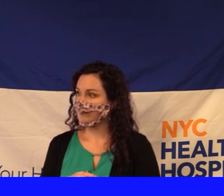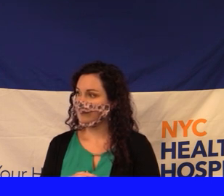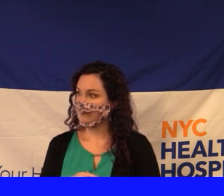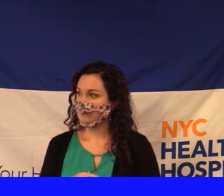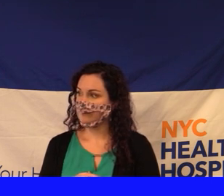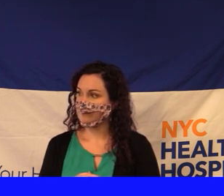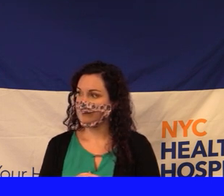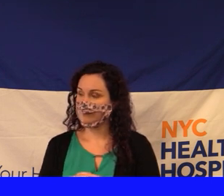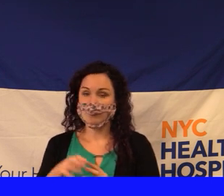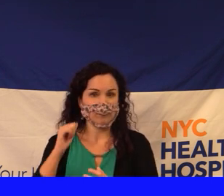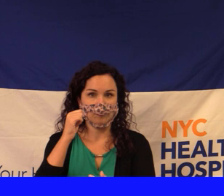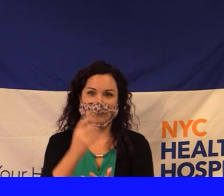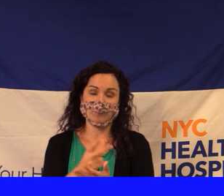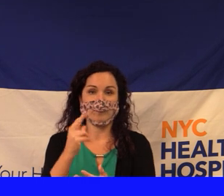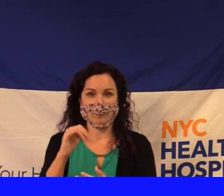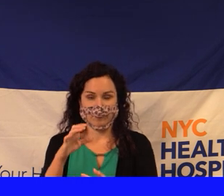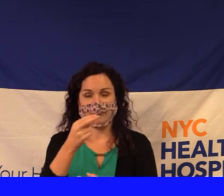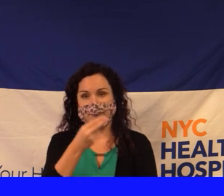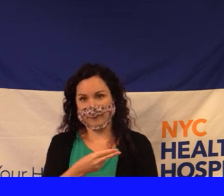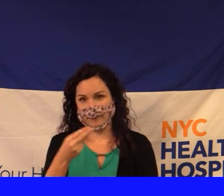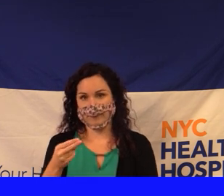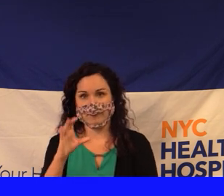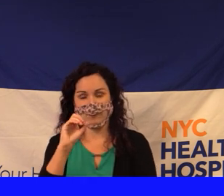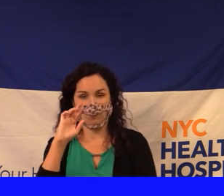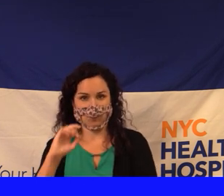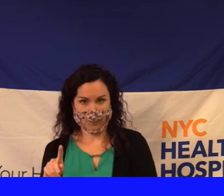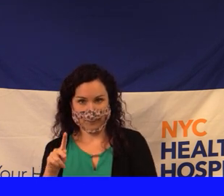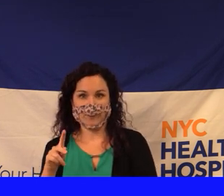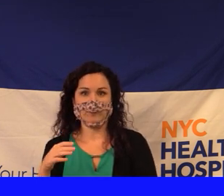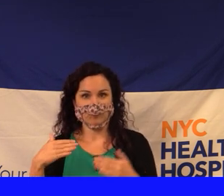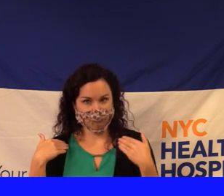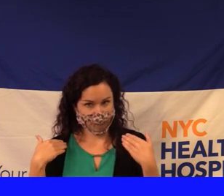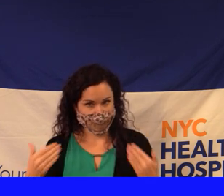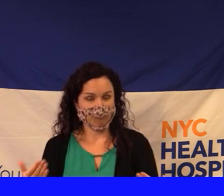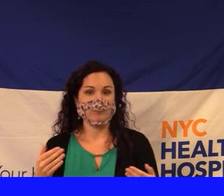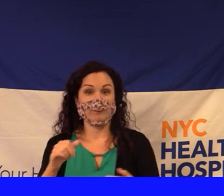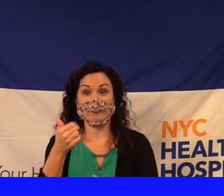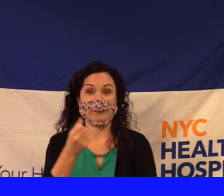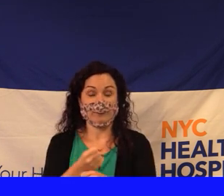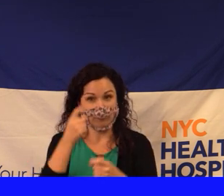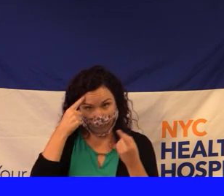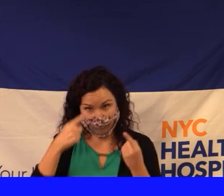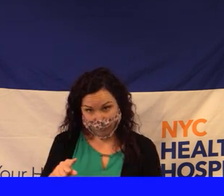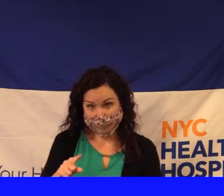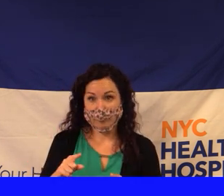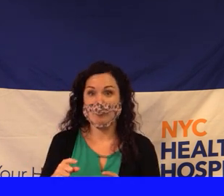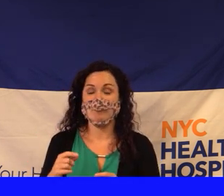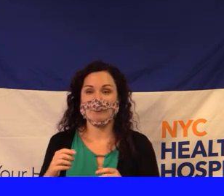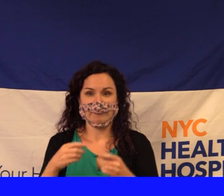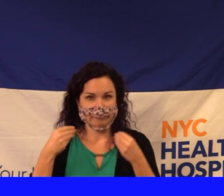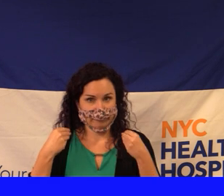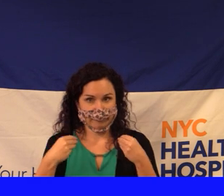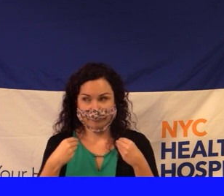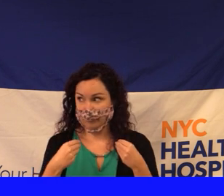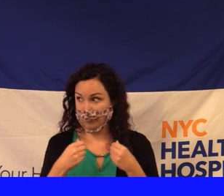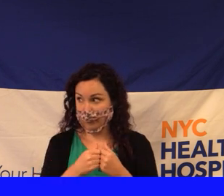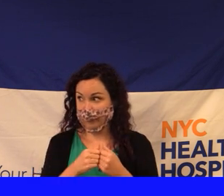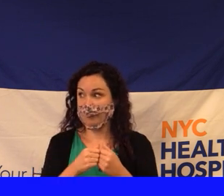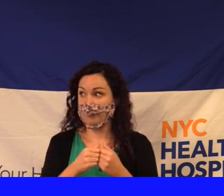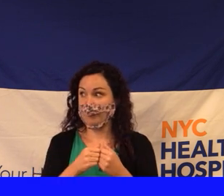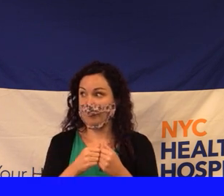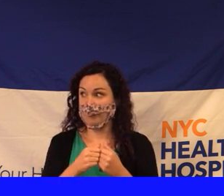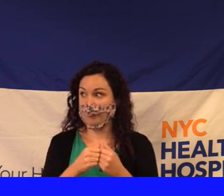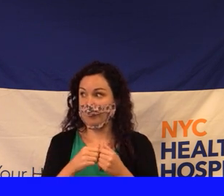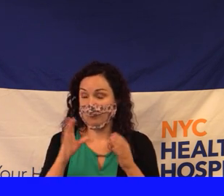Yes, this is authorizing New York City Health and Hospitals Corporation to execute a 10-year agreement with Omnicell Incorporated to